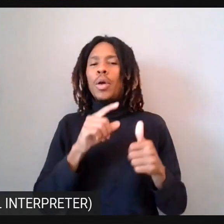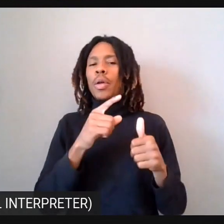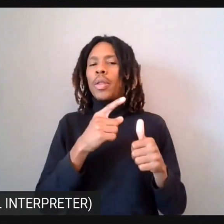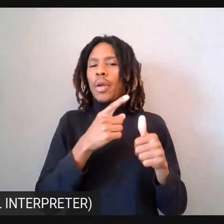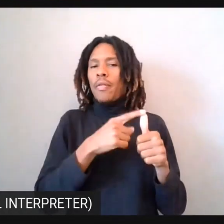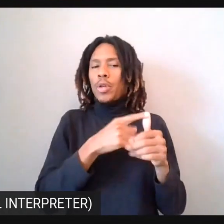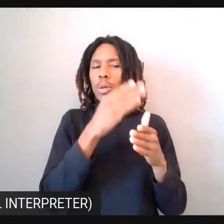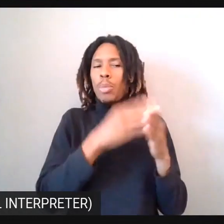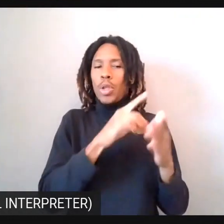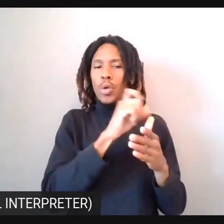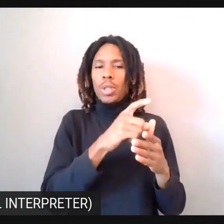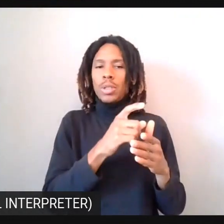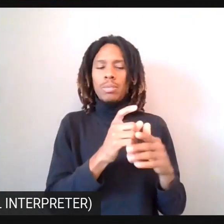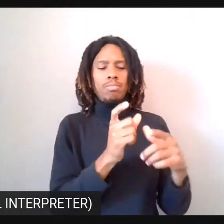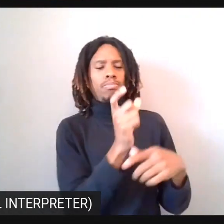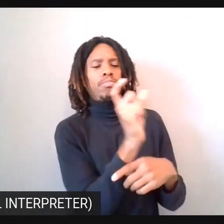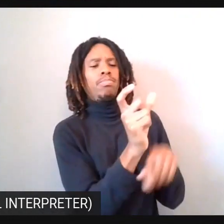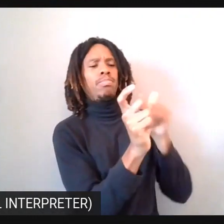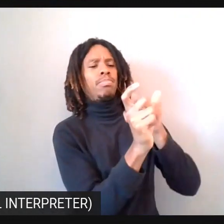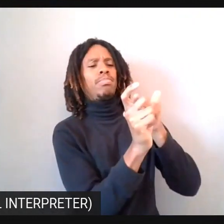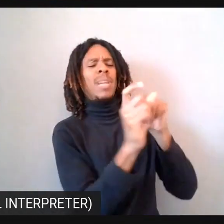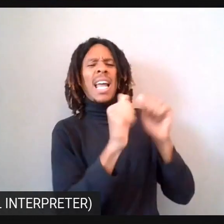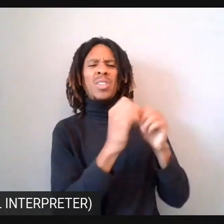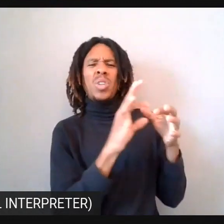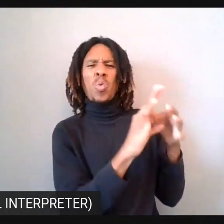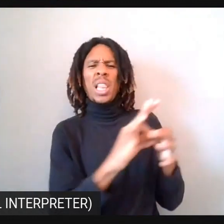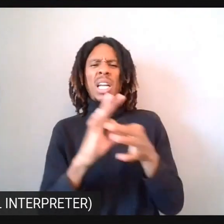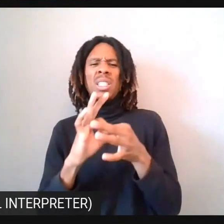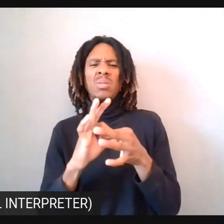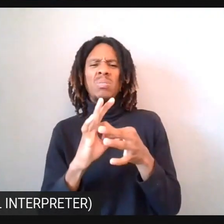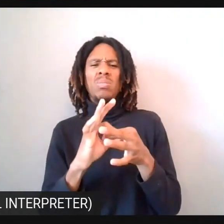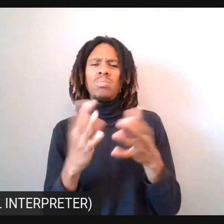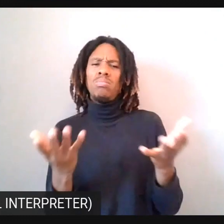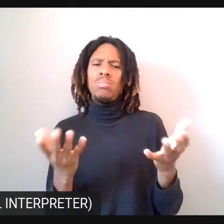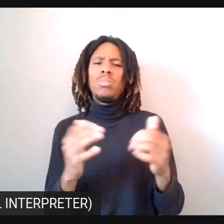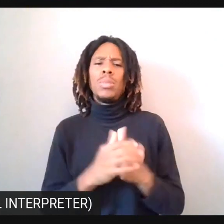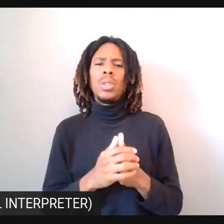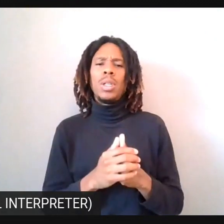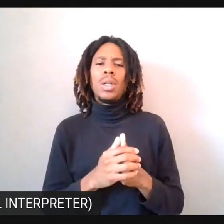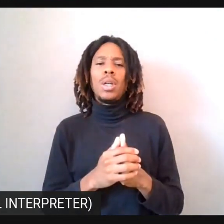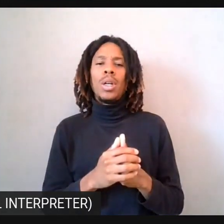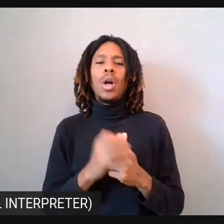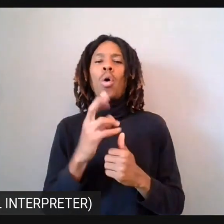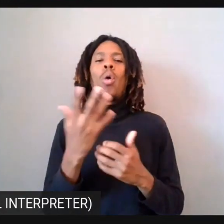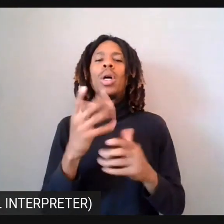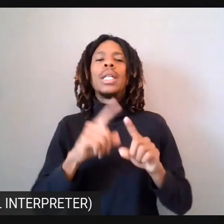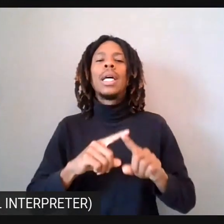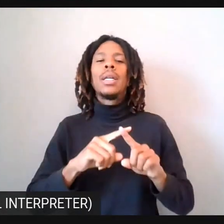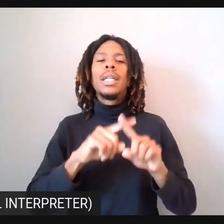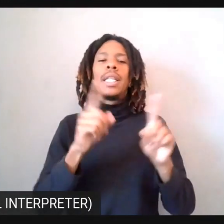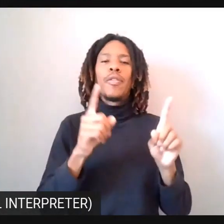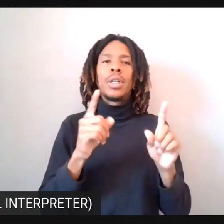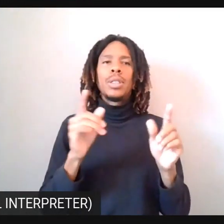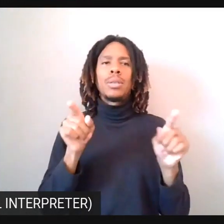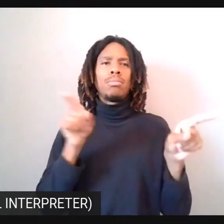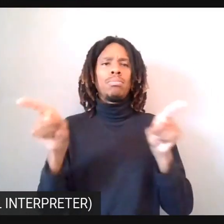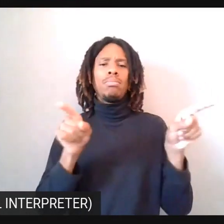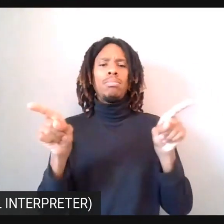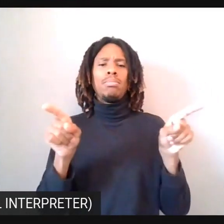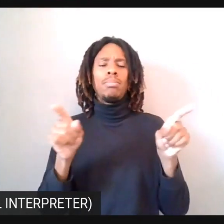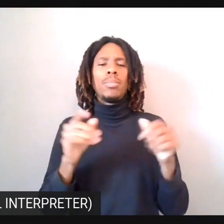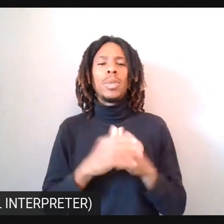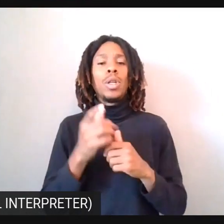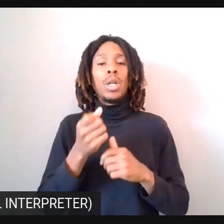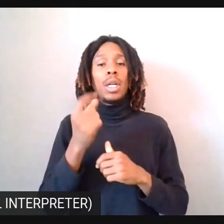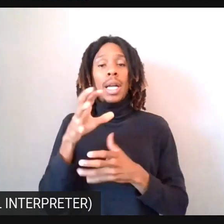part of the question, right? Like, how is this related? So, or rather, like, say, what are the differences between the two, right? So, as you can